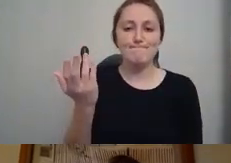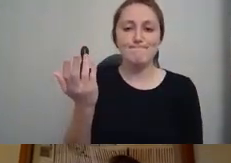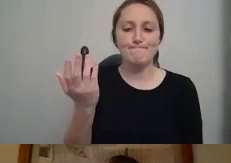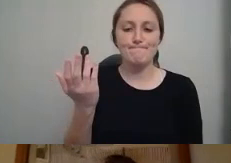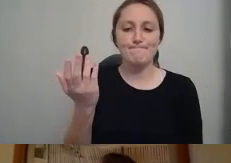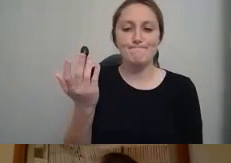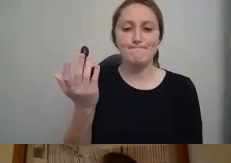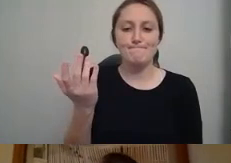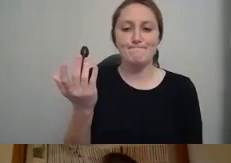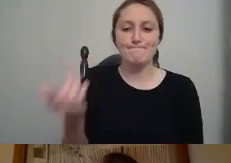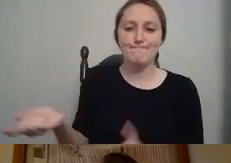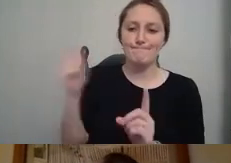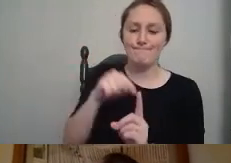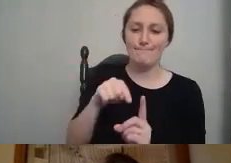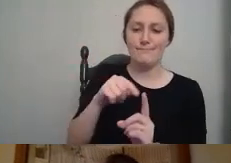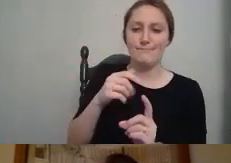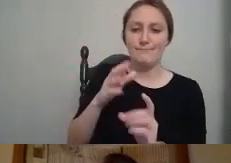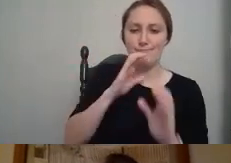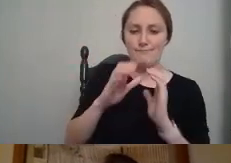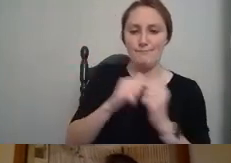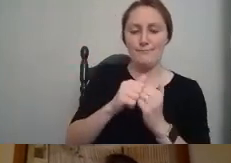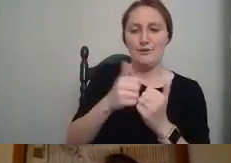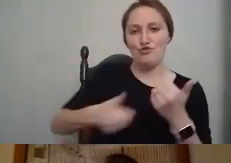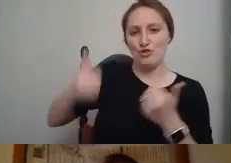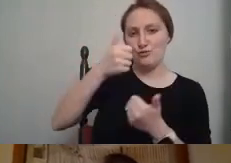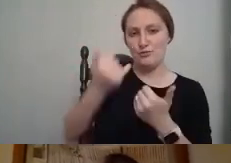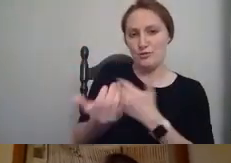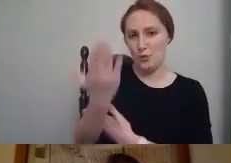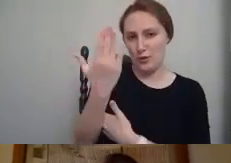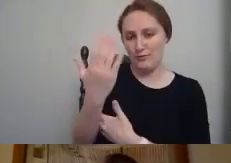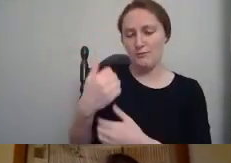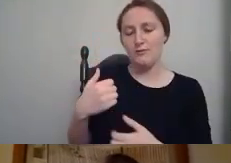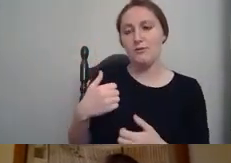I'll go back to the conversation with the chancellor this morning, was like,